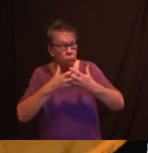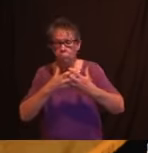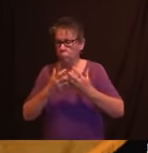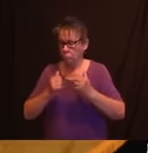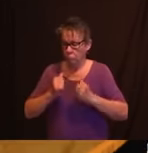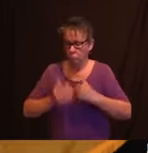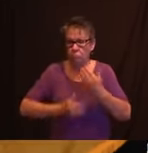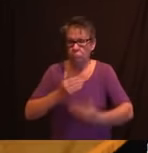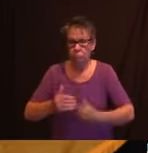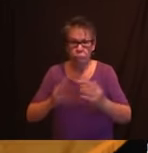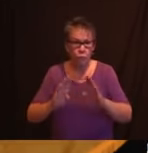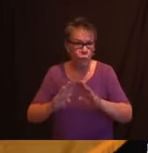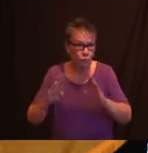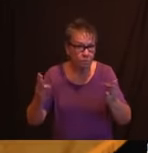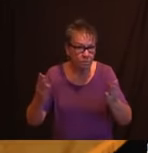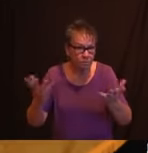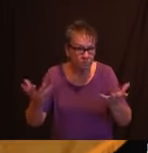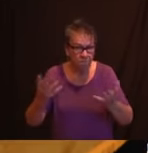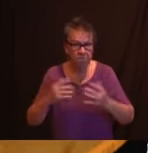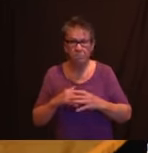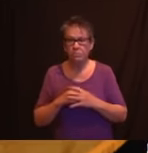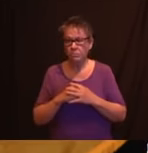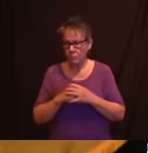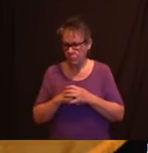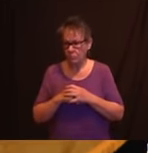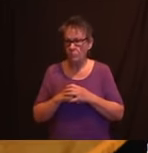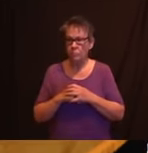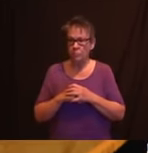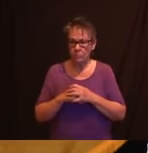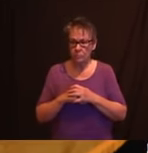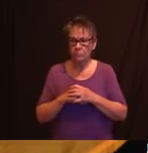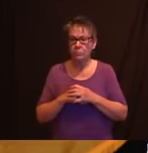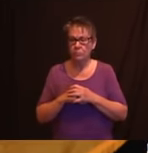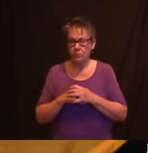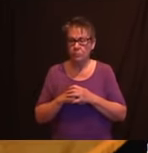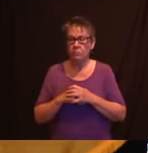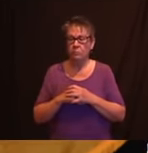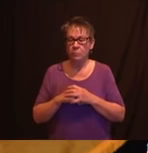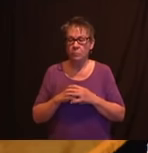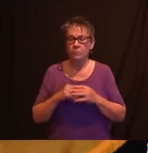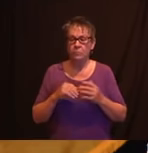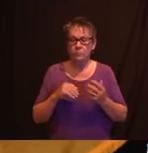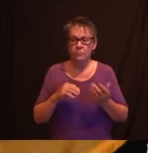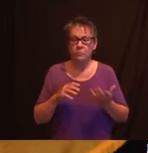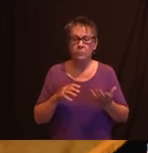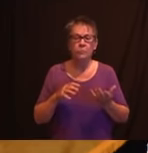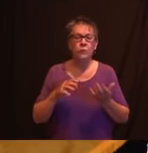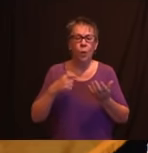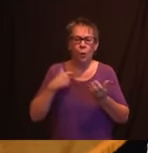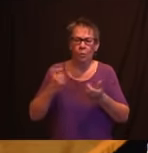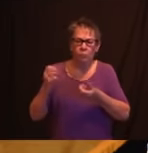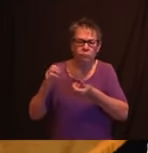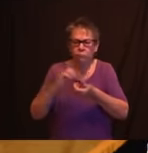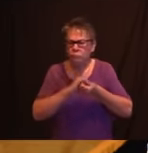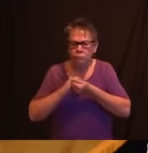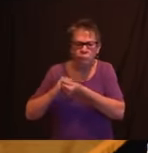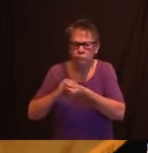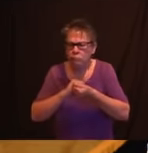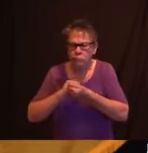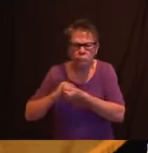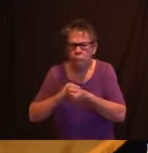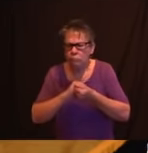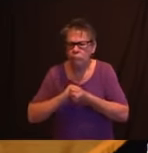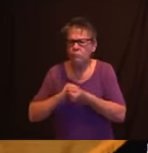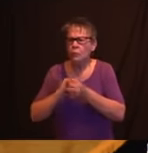surveyors to conduct reopening surveys for all nursing homes in the state. This will be completed by the end